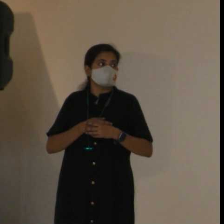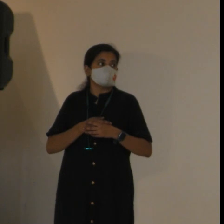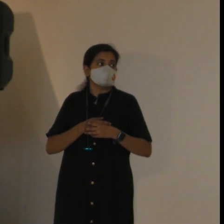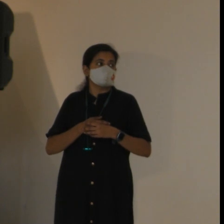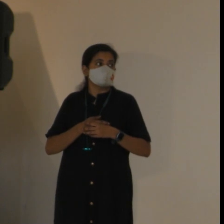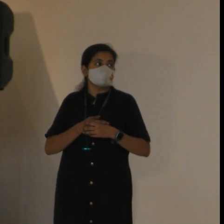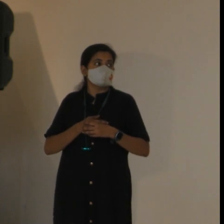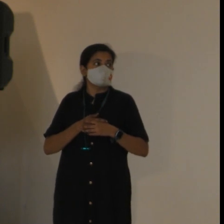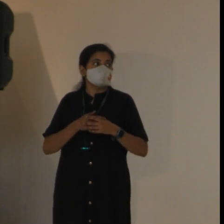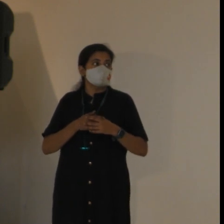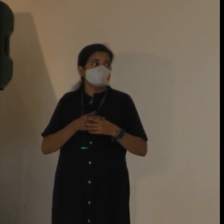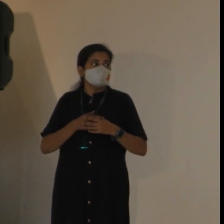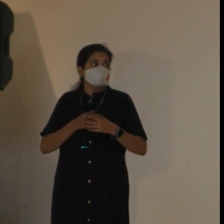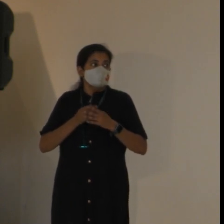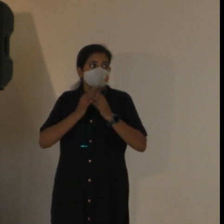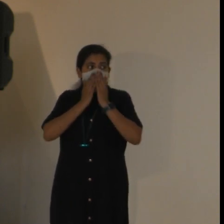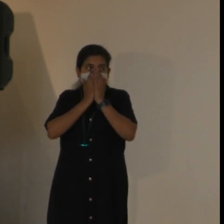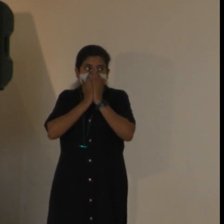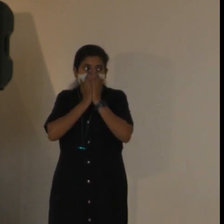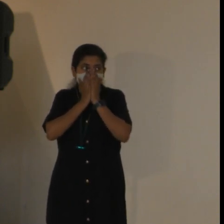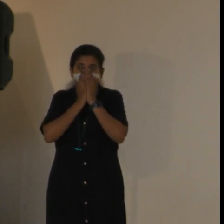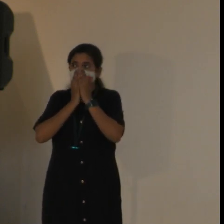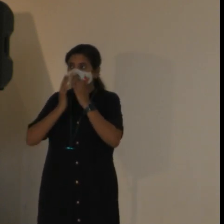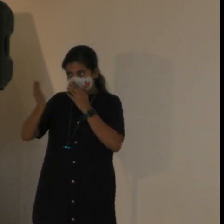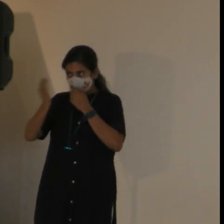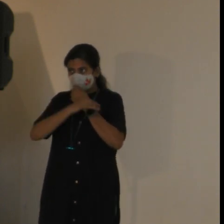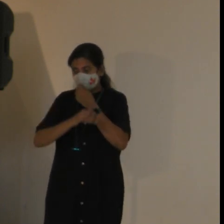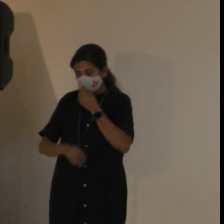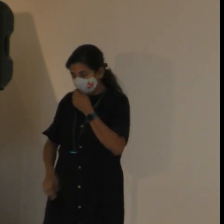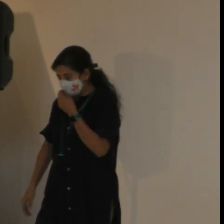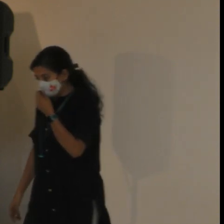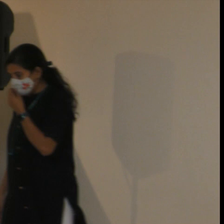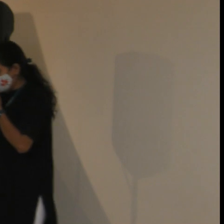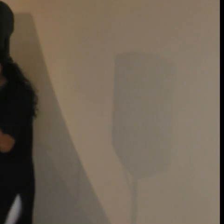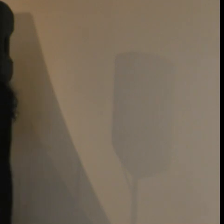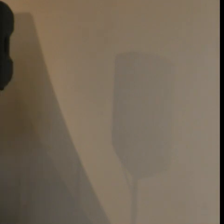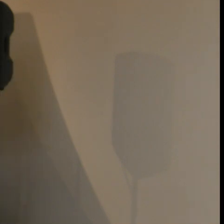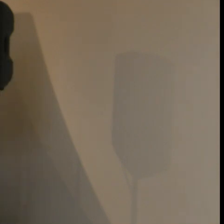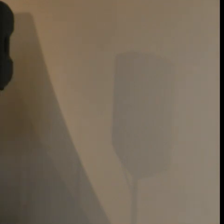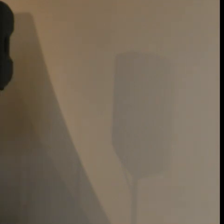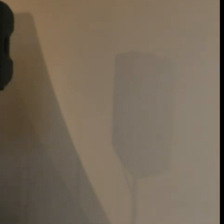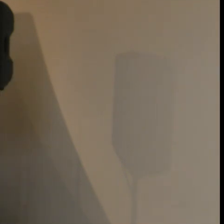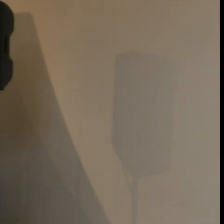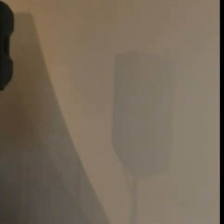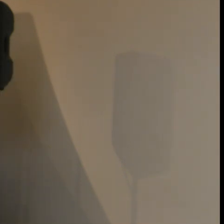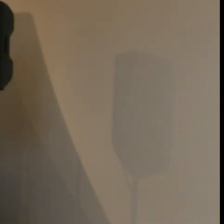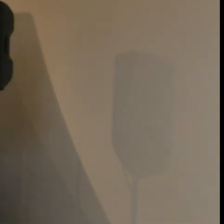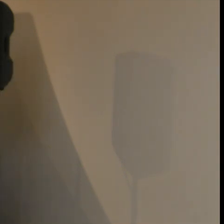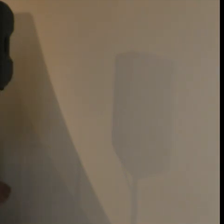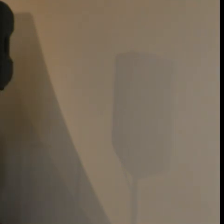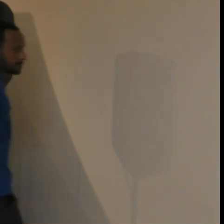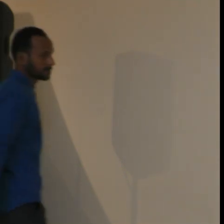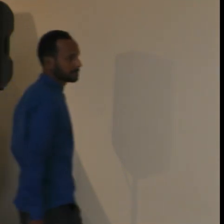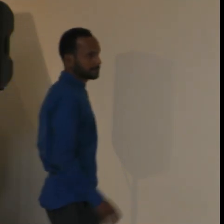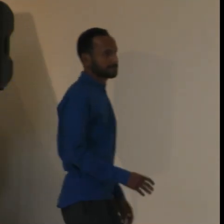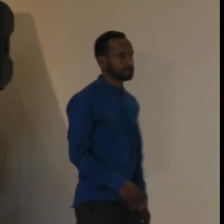the prime thrust of where we are. So any of you? So I'd begin with MOCA. One of the things the